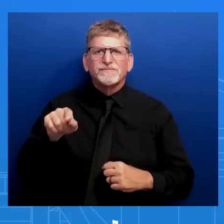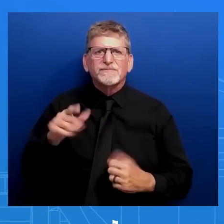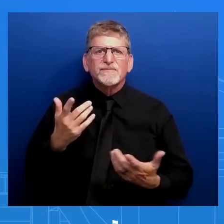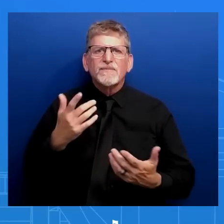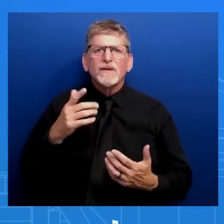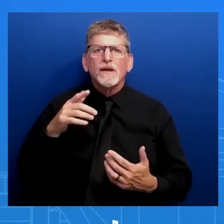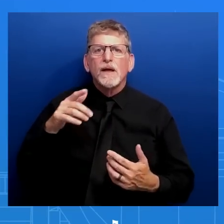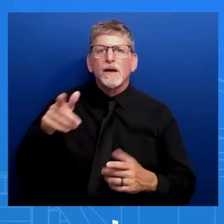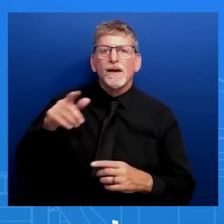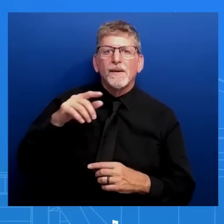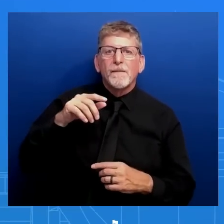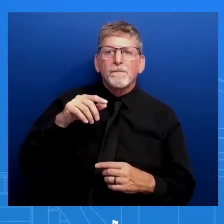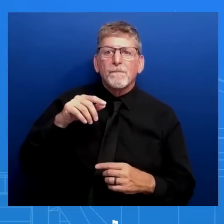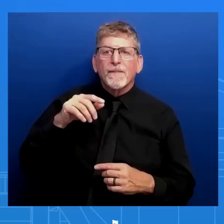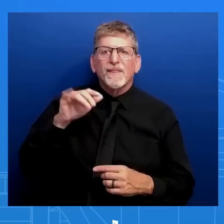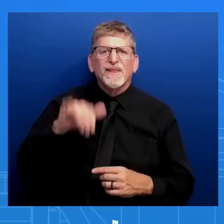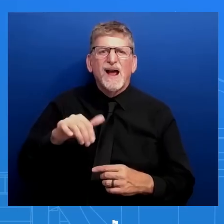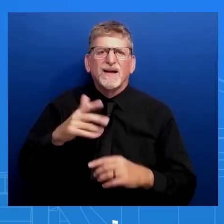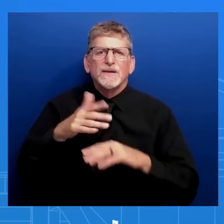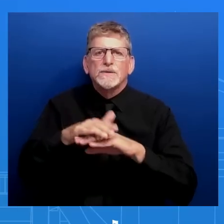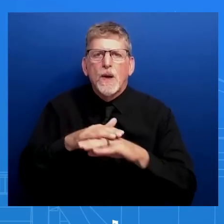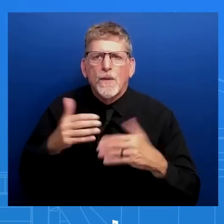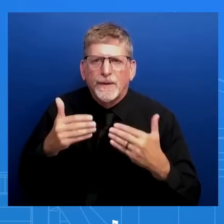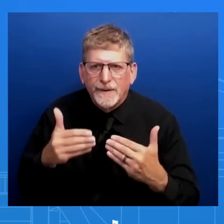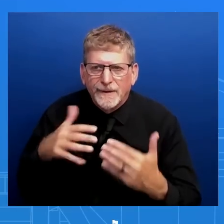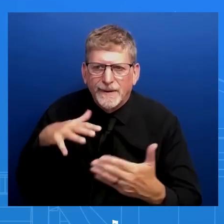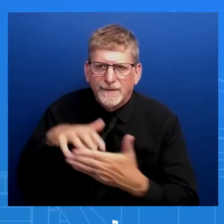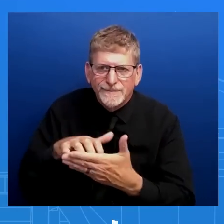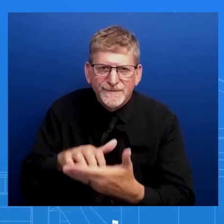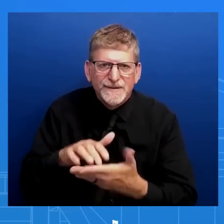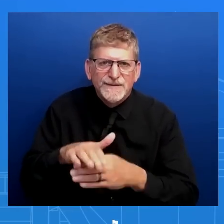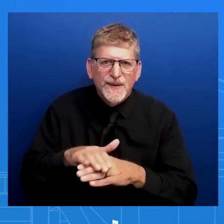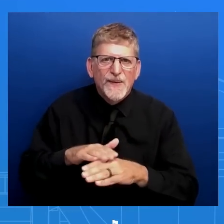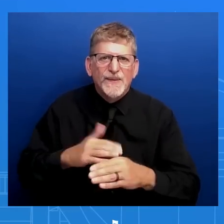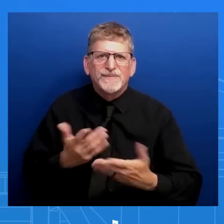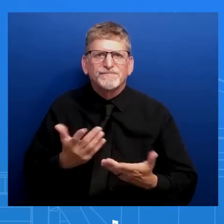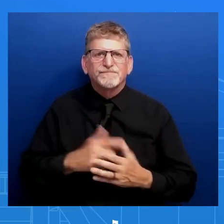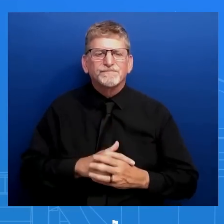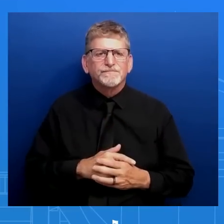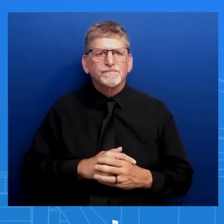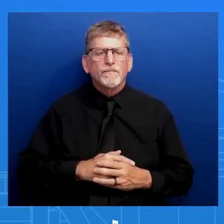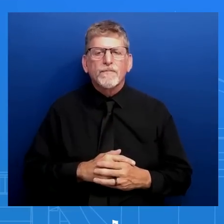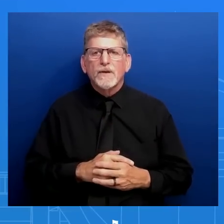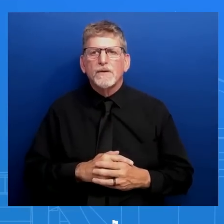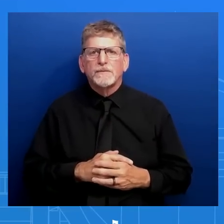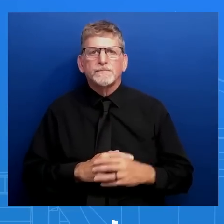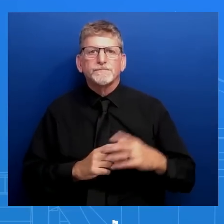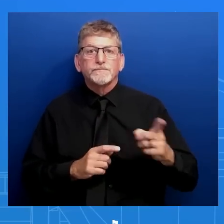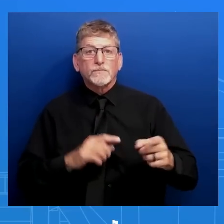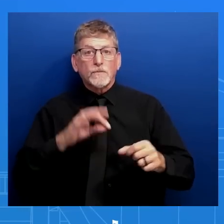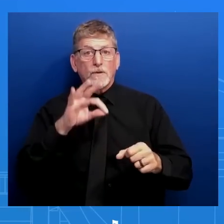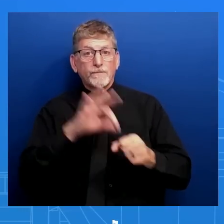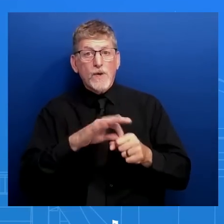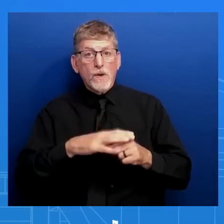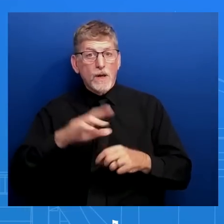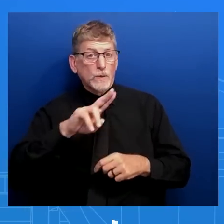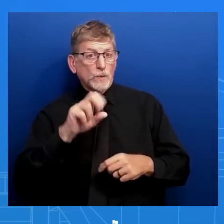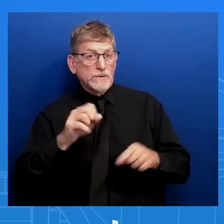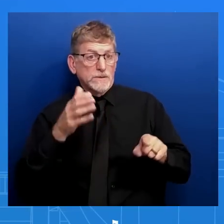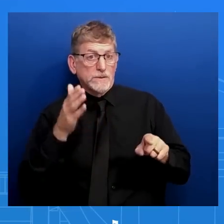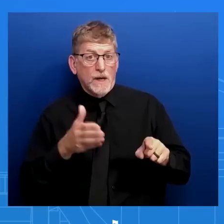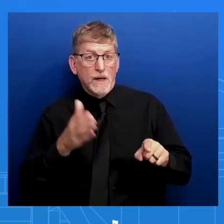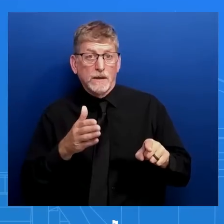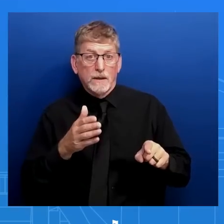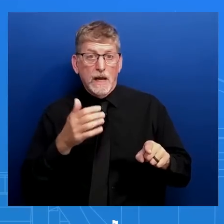them down a little bit. Is there a possibility or even a hope on the U.S. side here that the instability that we're seeing kind of in Russia between us and Wagner,